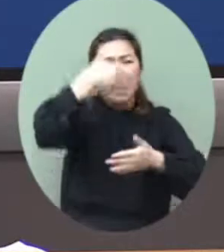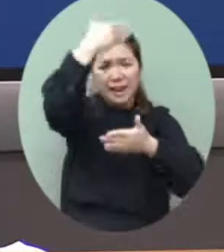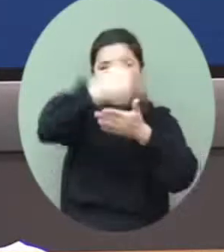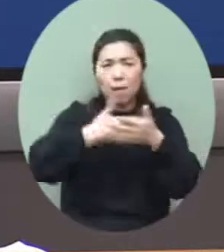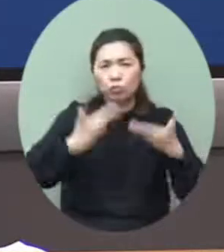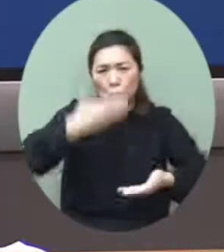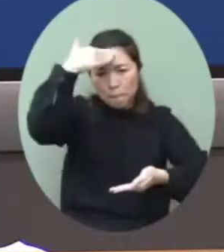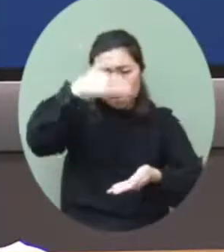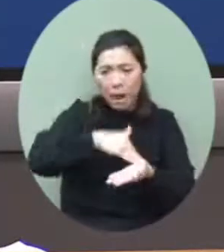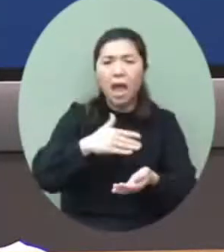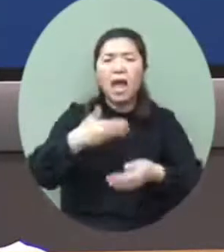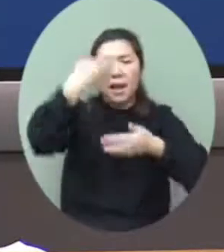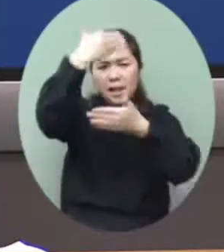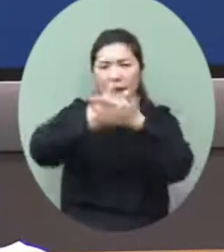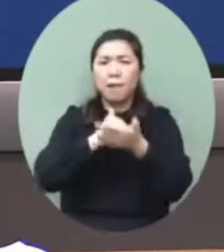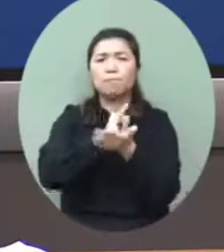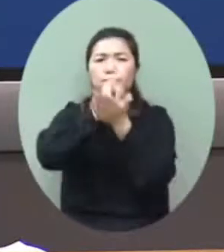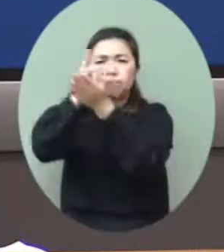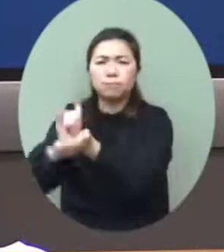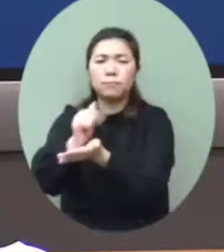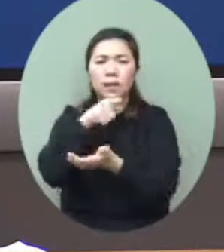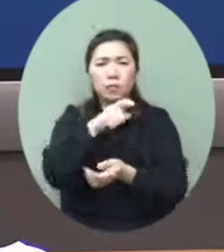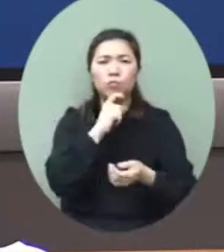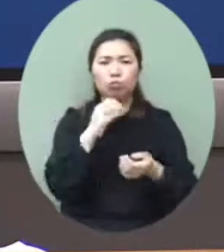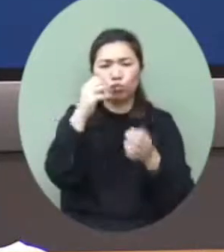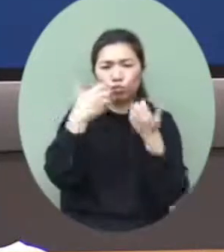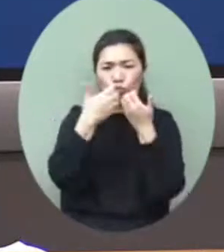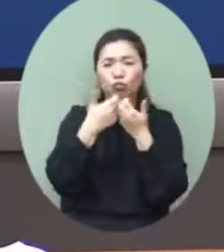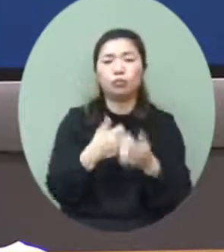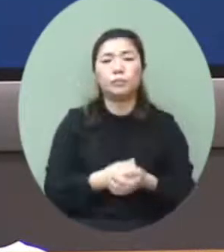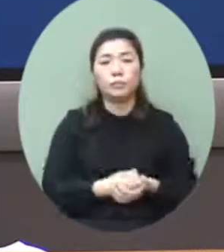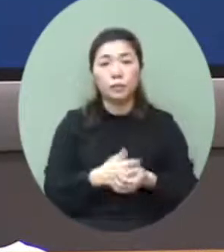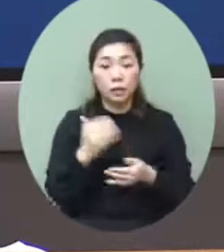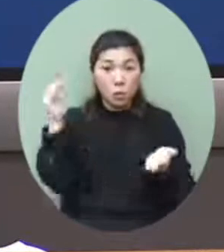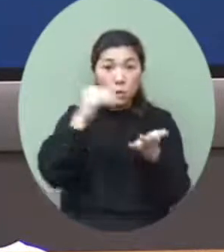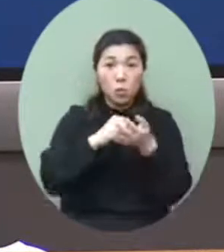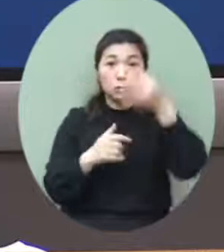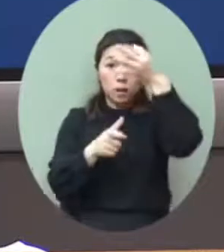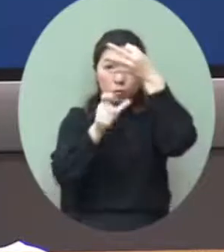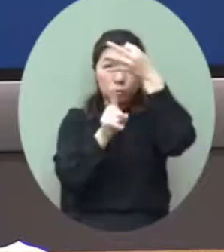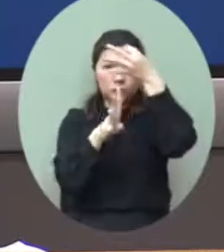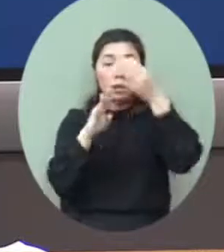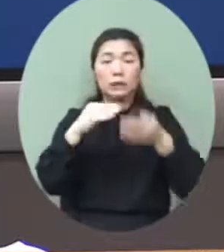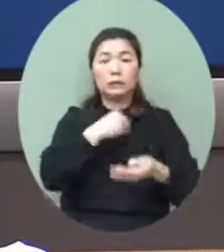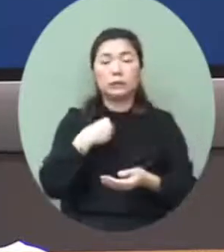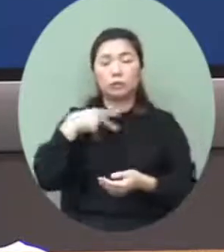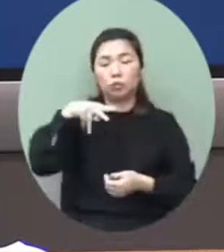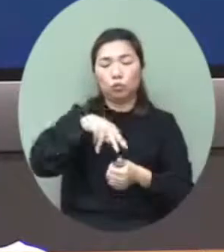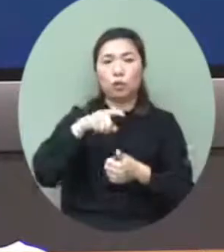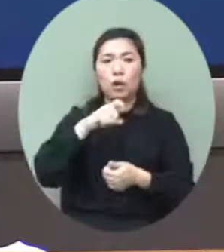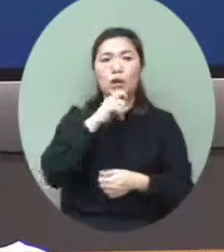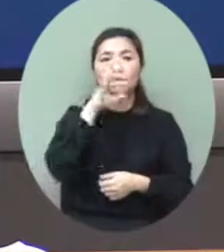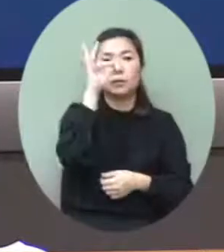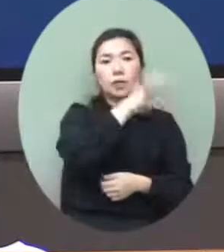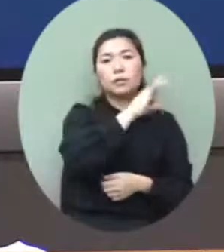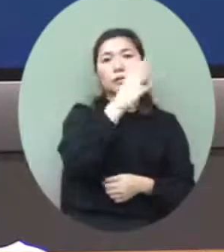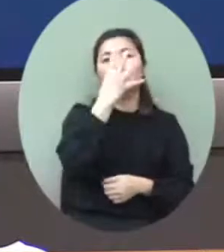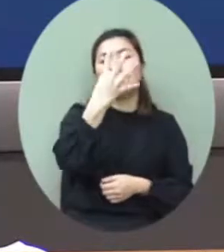the most senior level of the two drug manufacturers. And so we can administer the drugs to lower the need